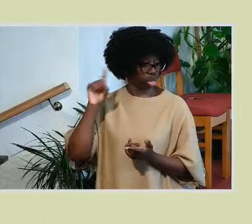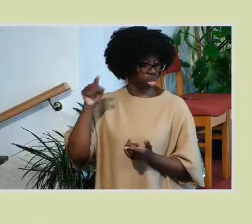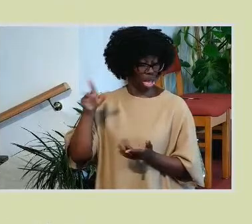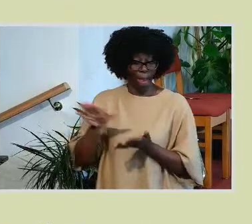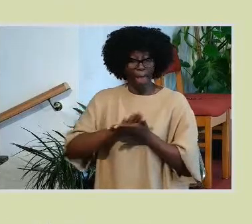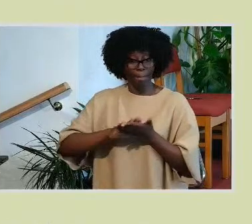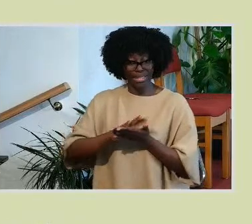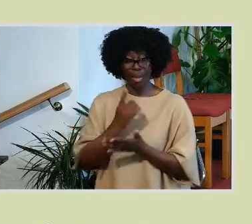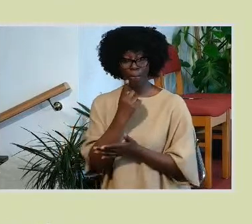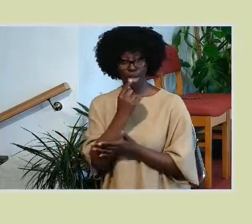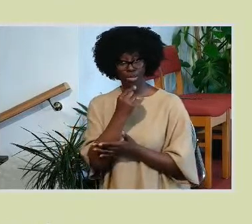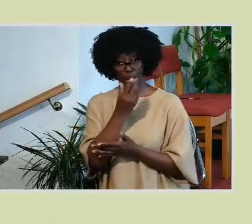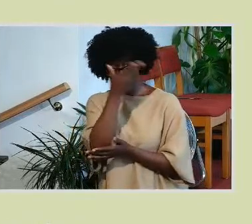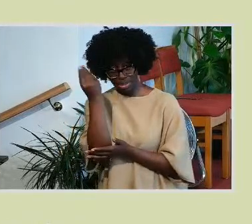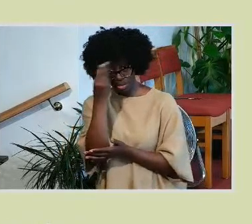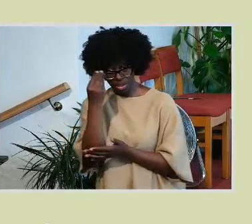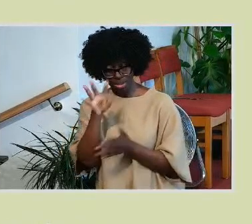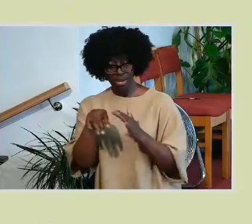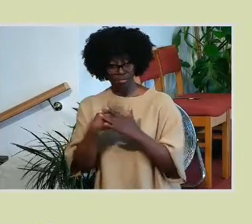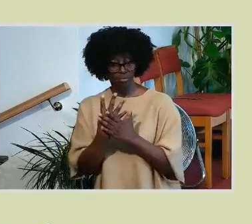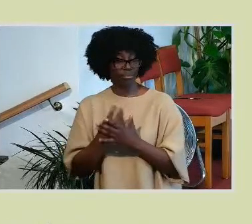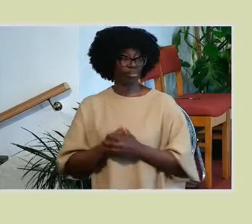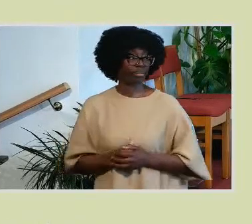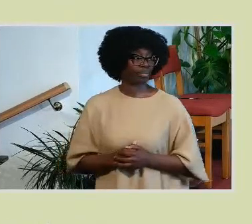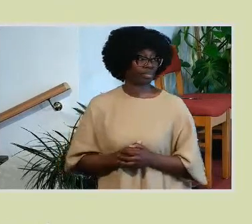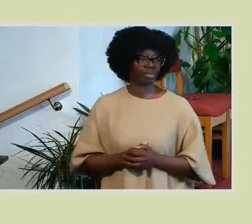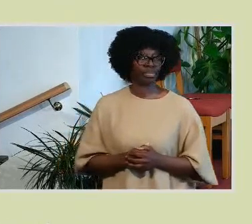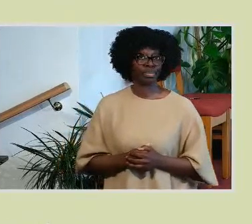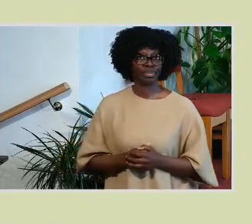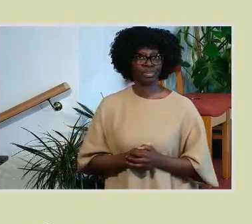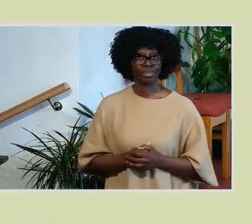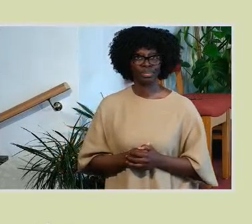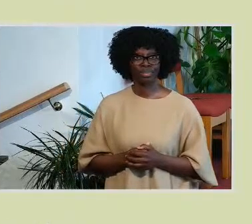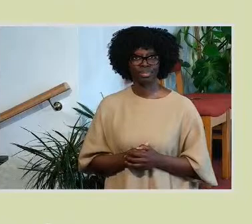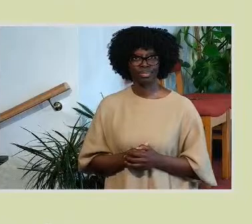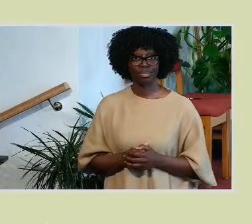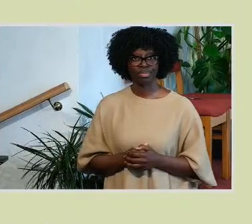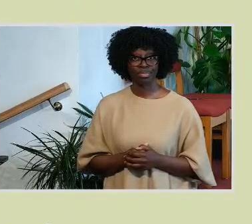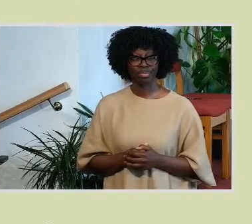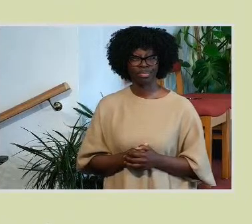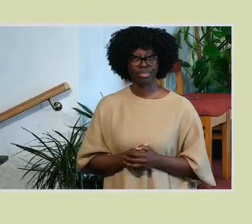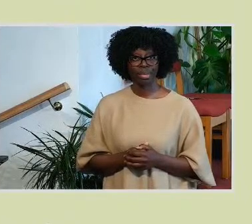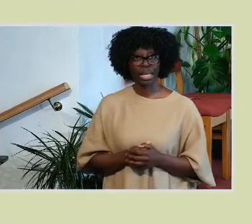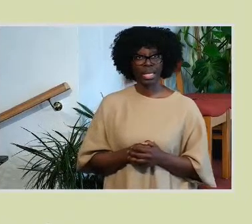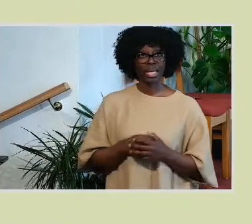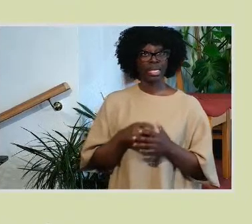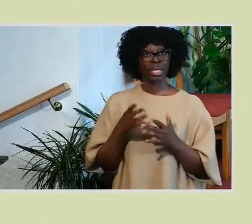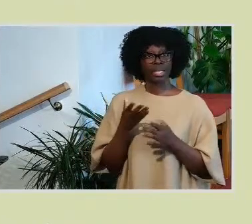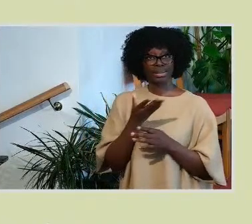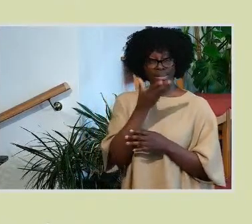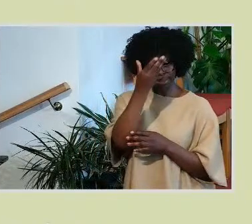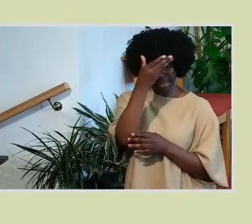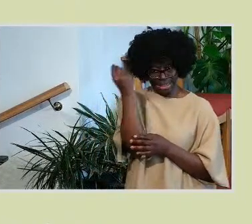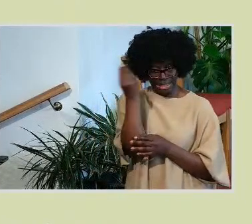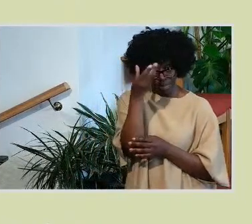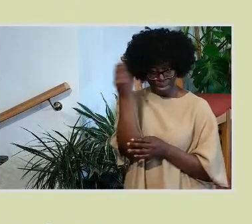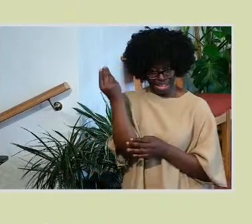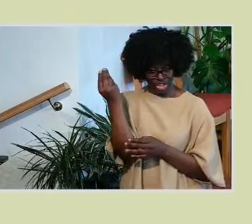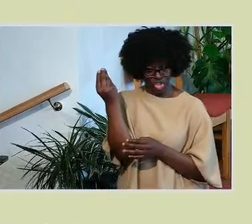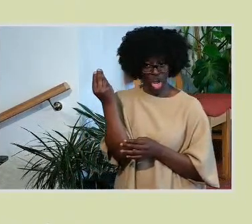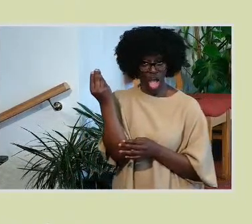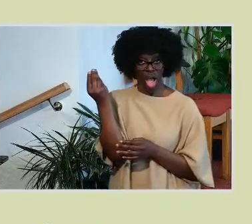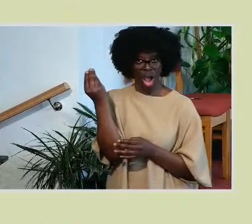Sorry. Okay. All right. Fine. So dementia then, in some cases, is being now considered as what we